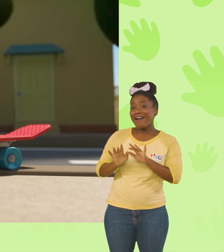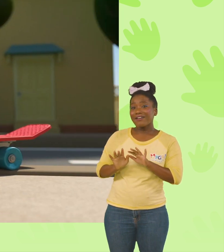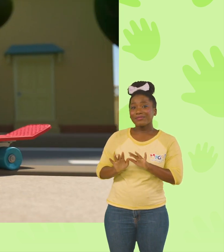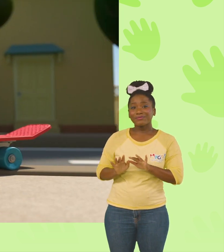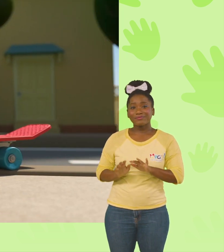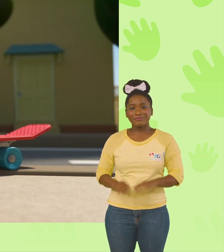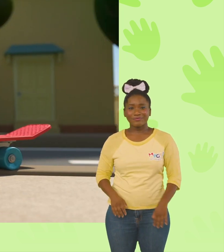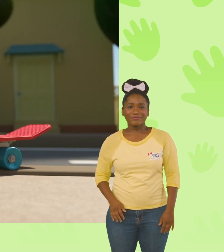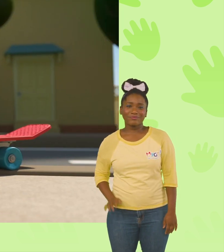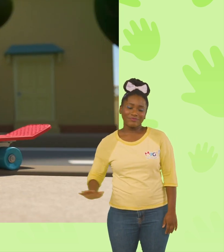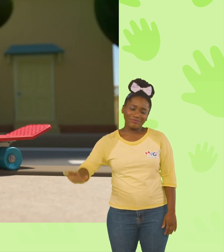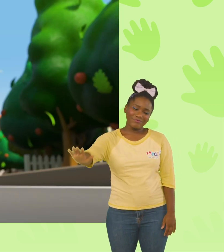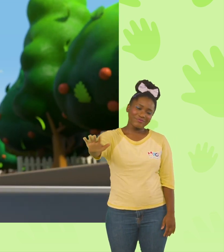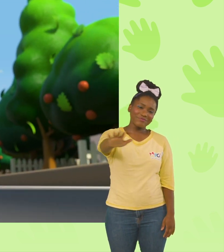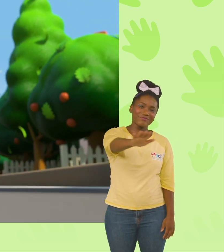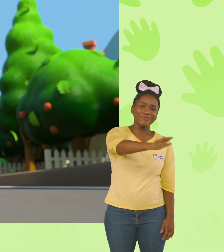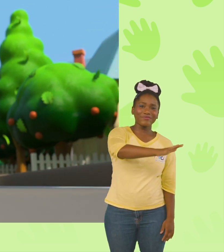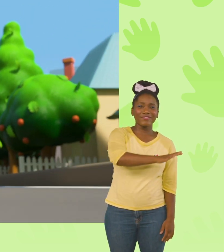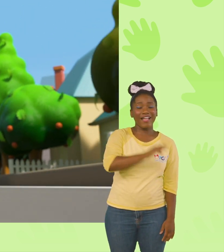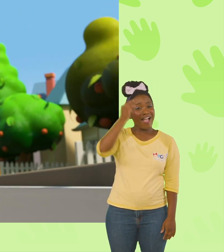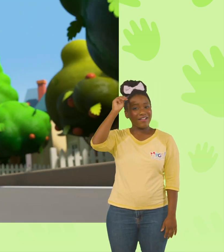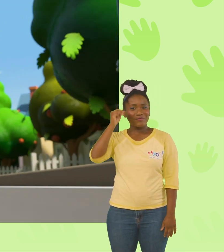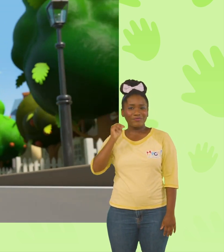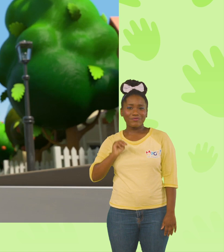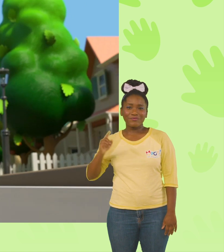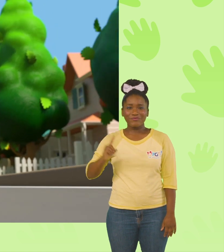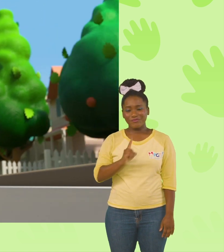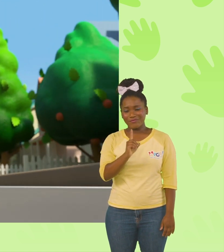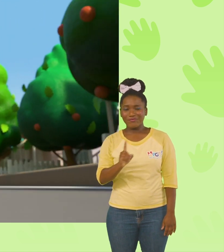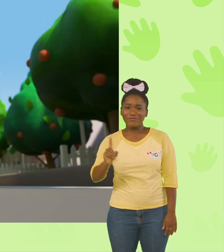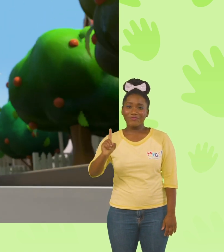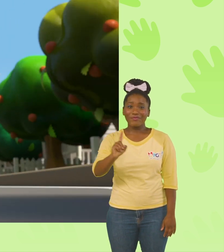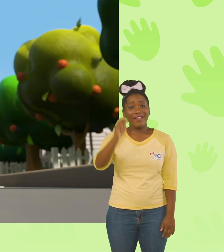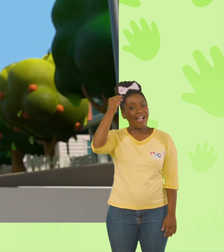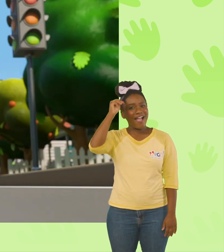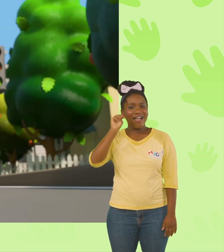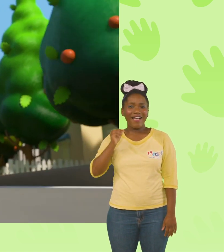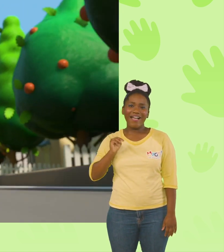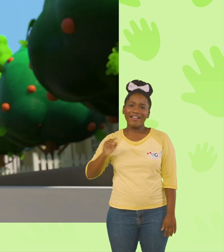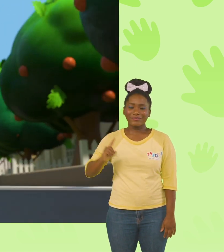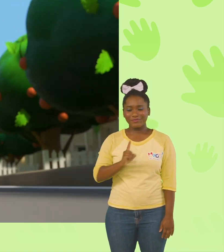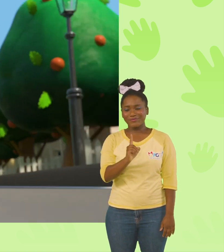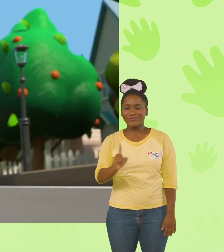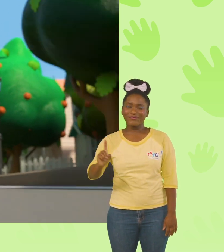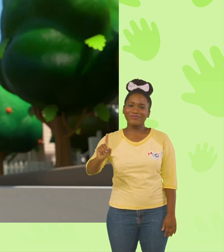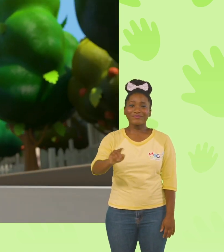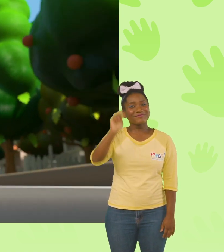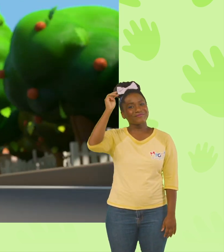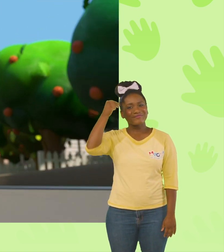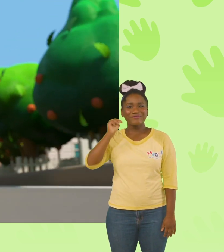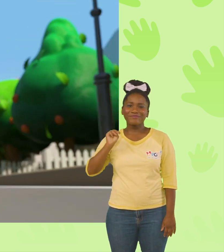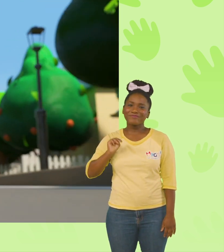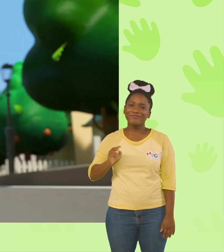snow. And everywhere that Mary went, Mary